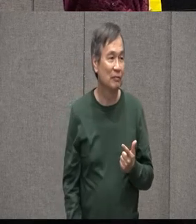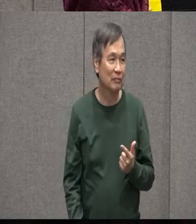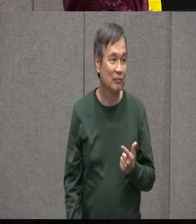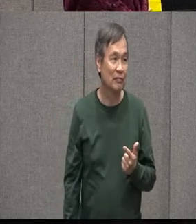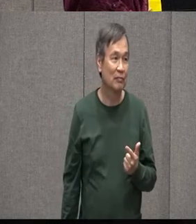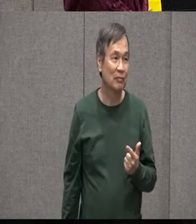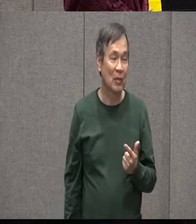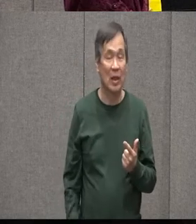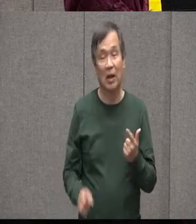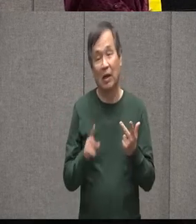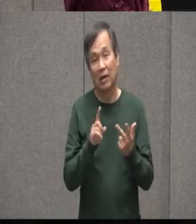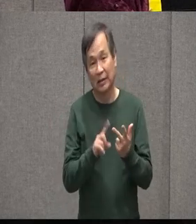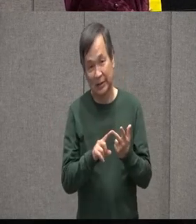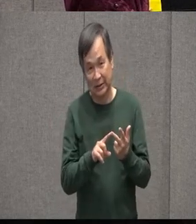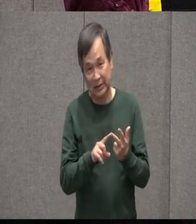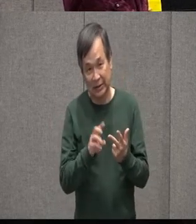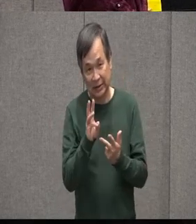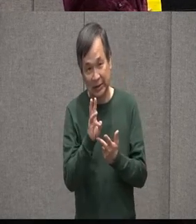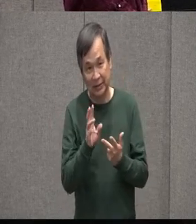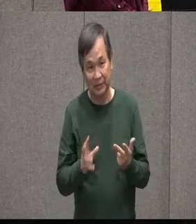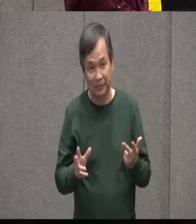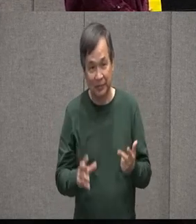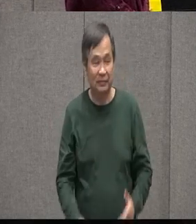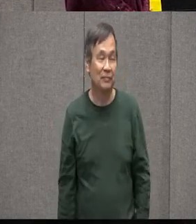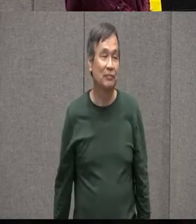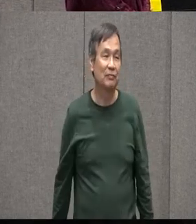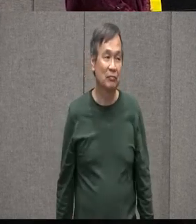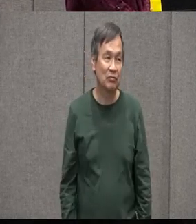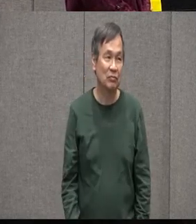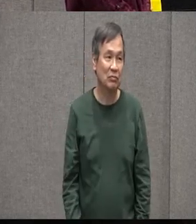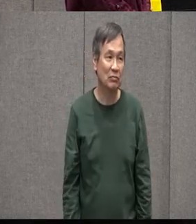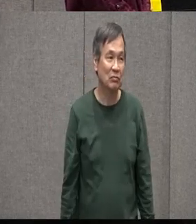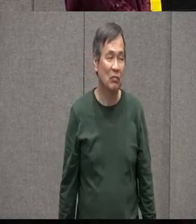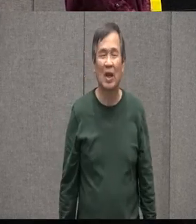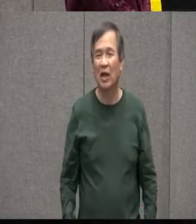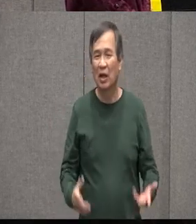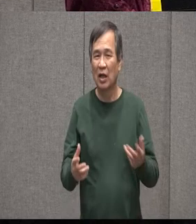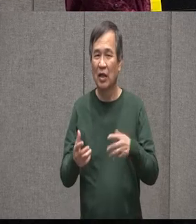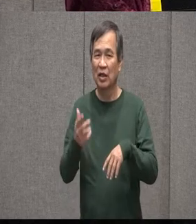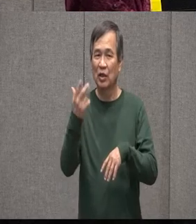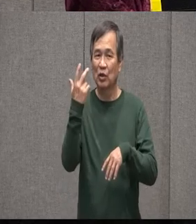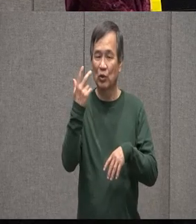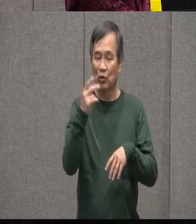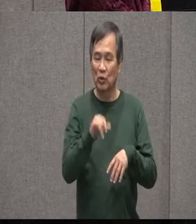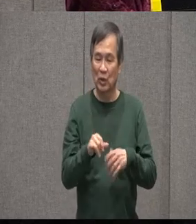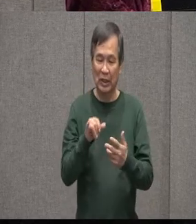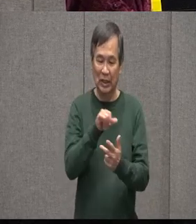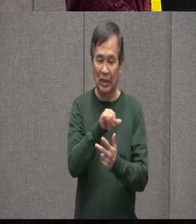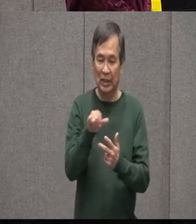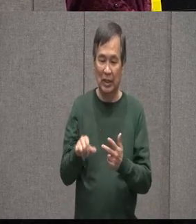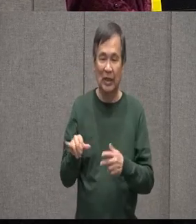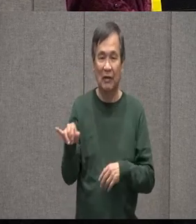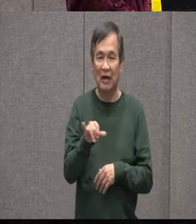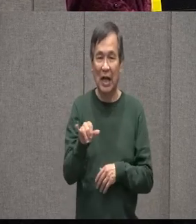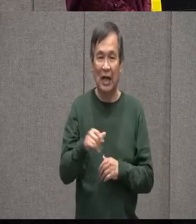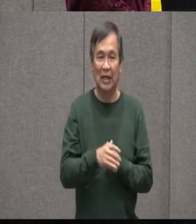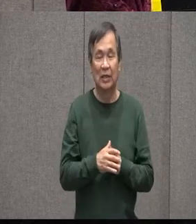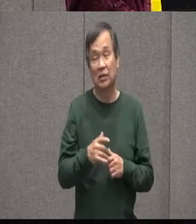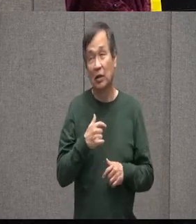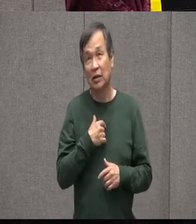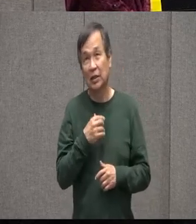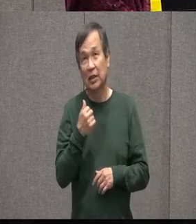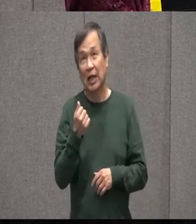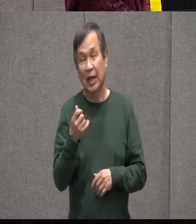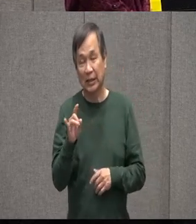Nope. I got 1 more 6. So I might use that for my 3 of a kind. So 3 sixes